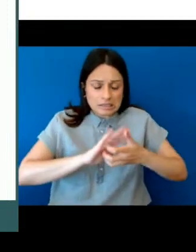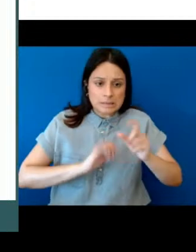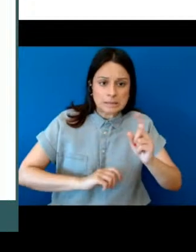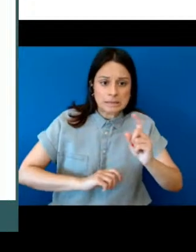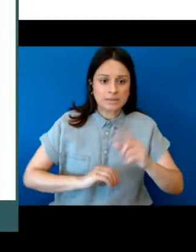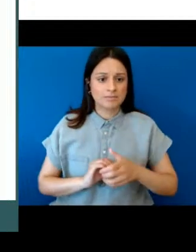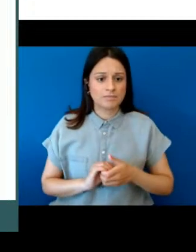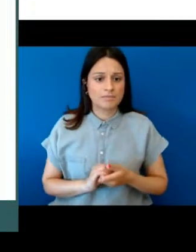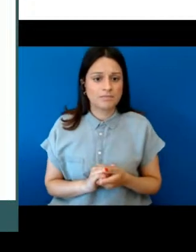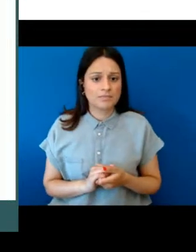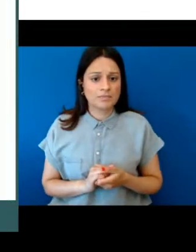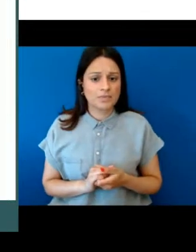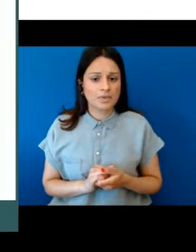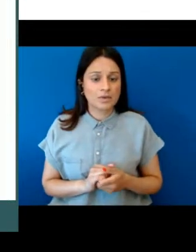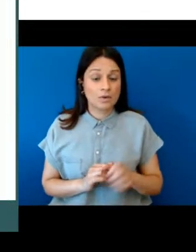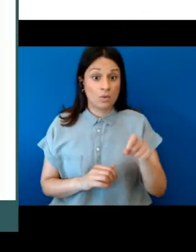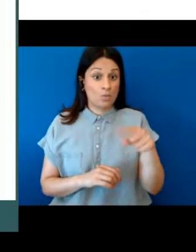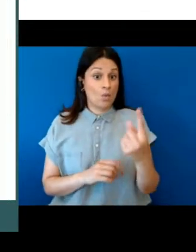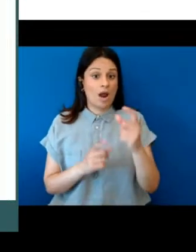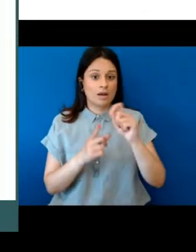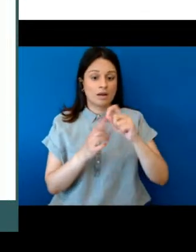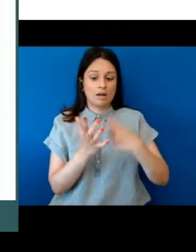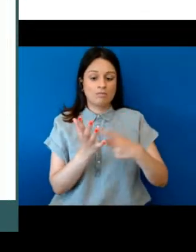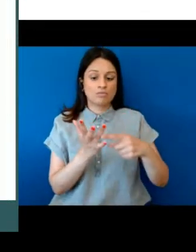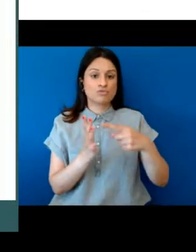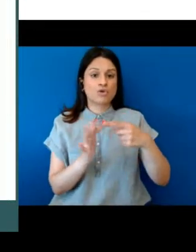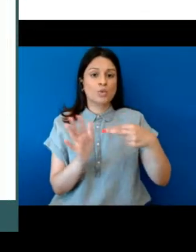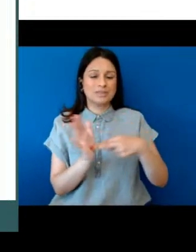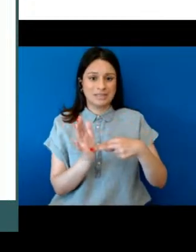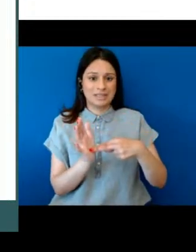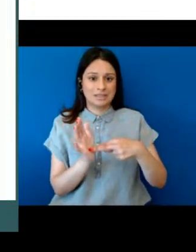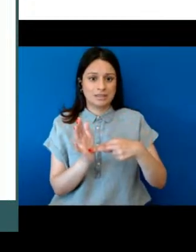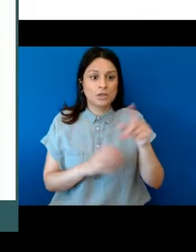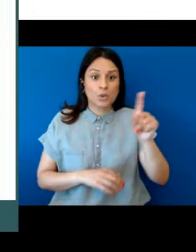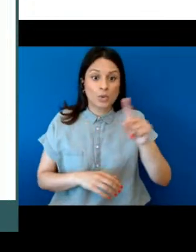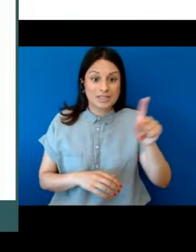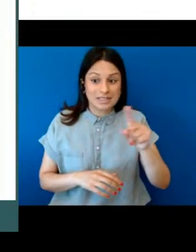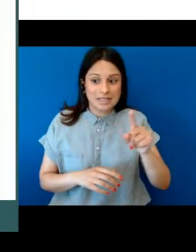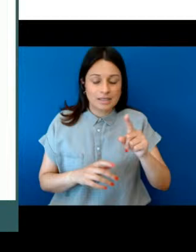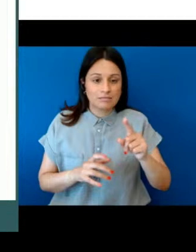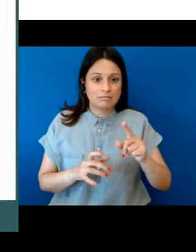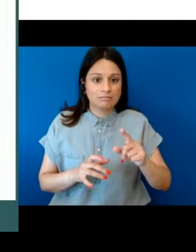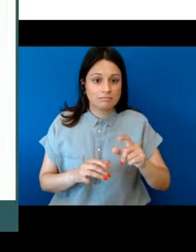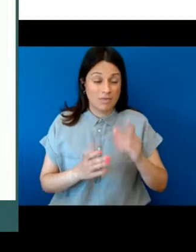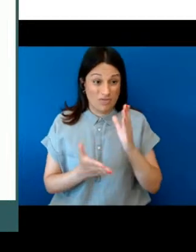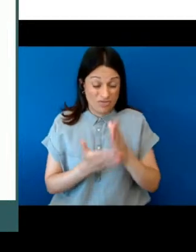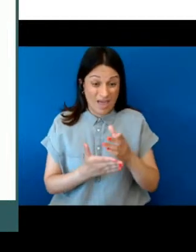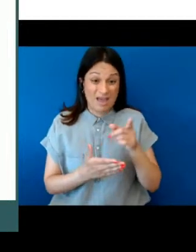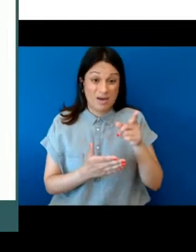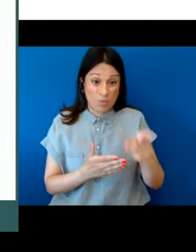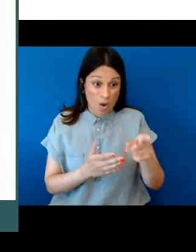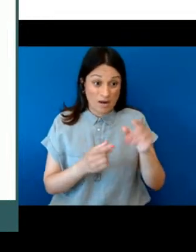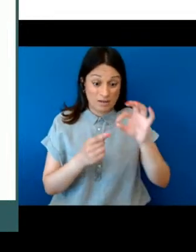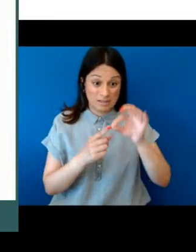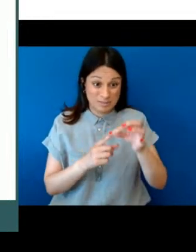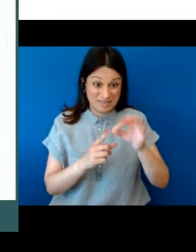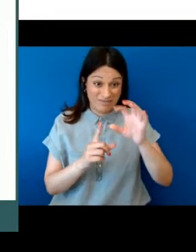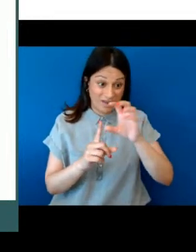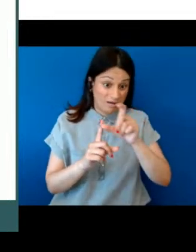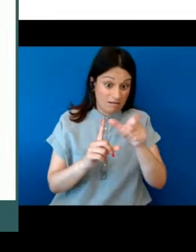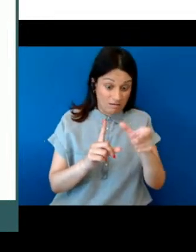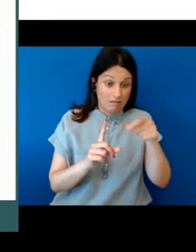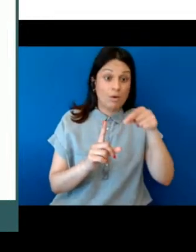one of the proteins which causes a significant proportion of latex allergy is actually